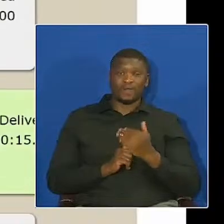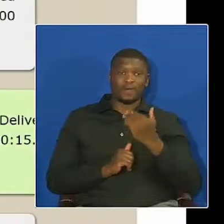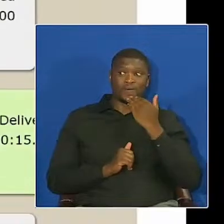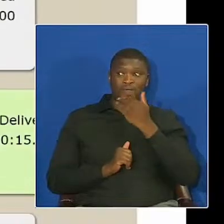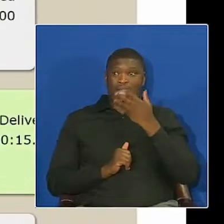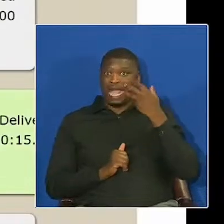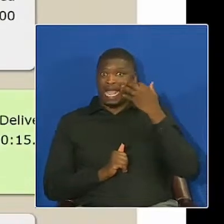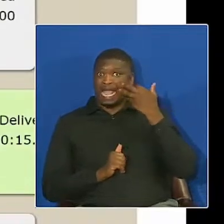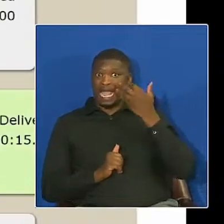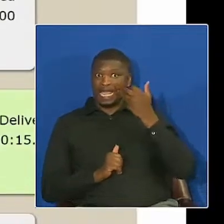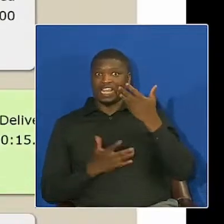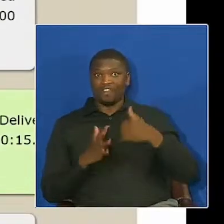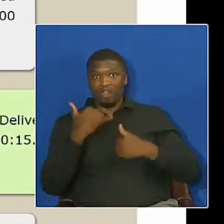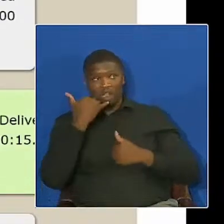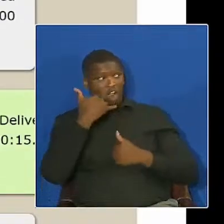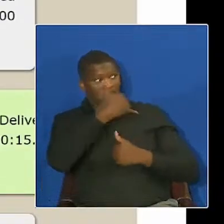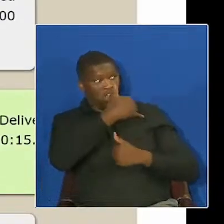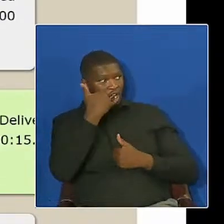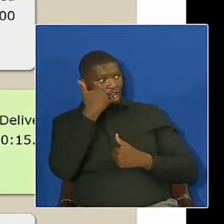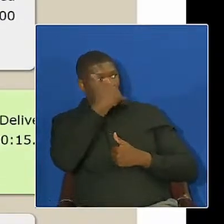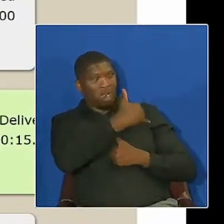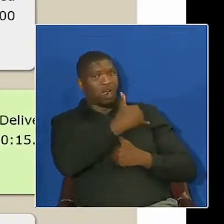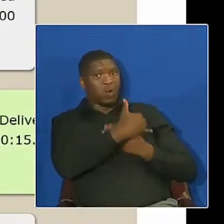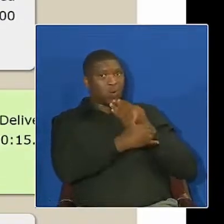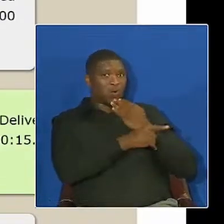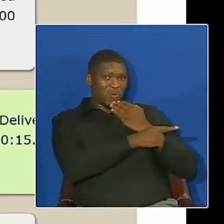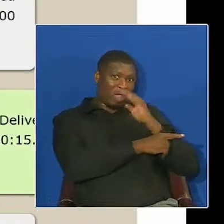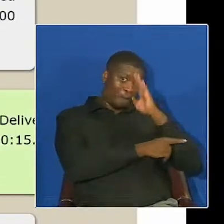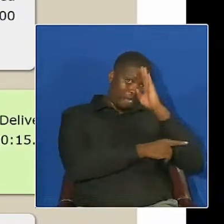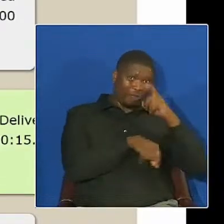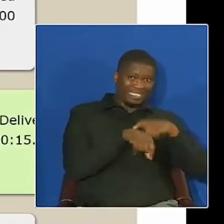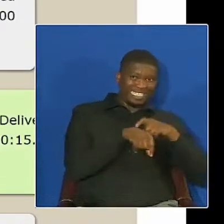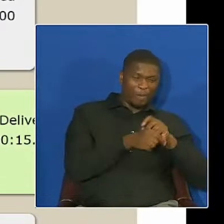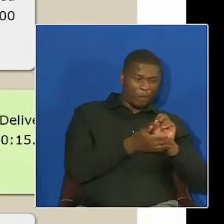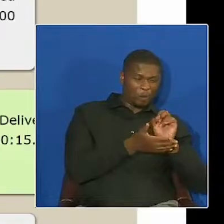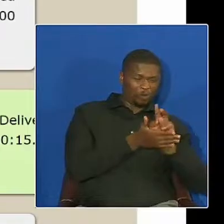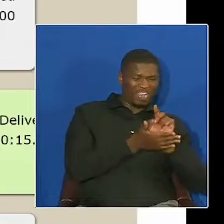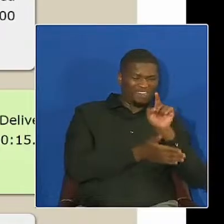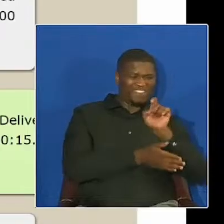to Mr. Brown Mokgotsi at 12:27 and 12:28.